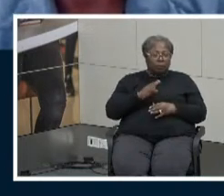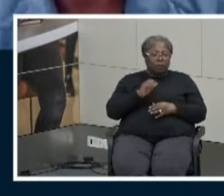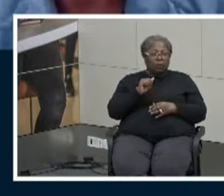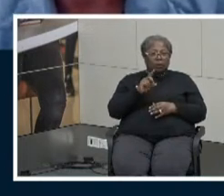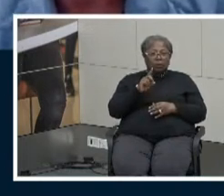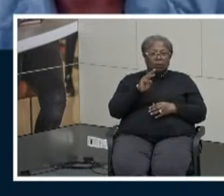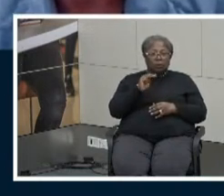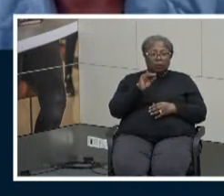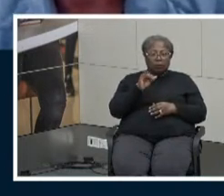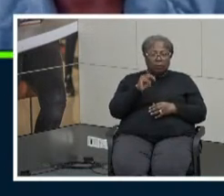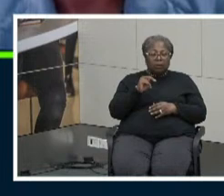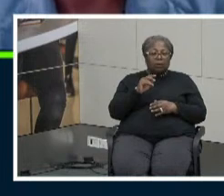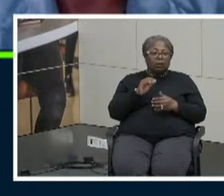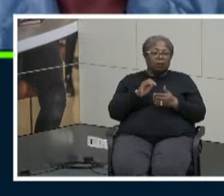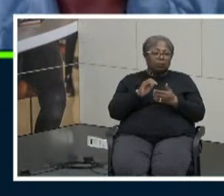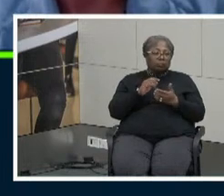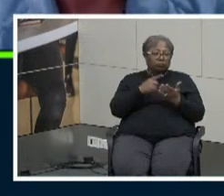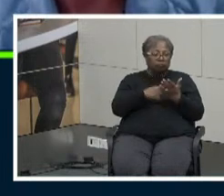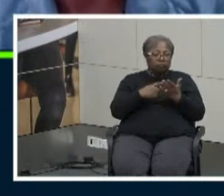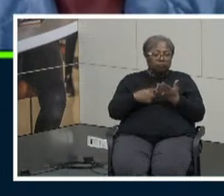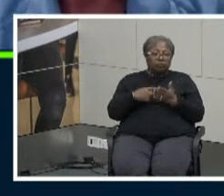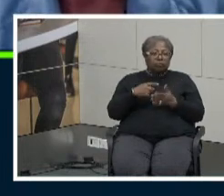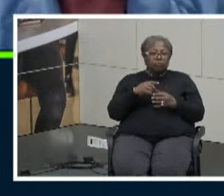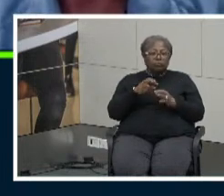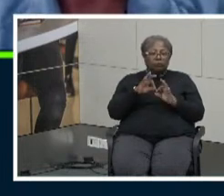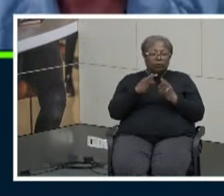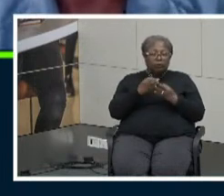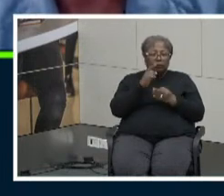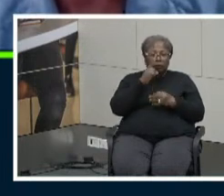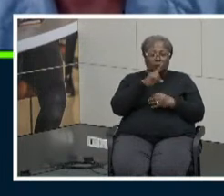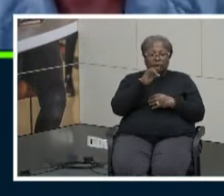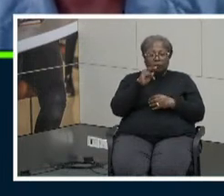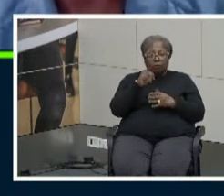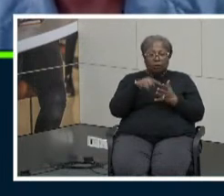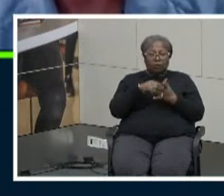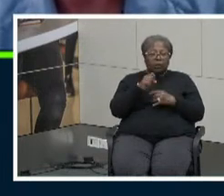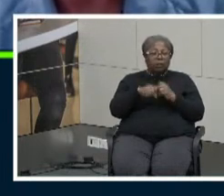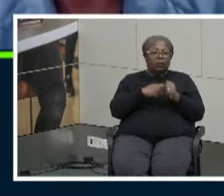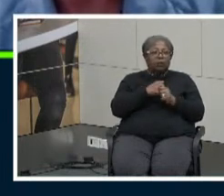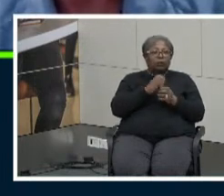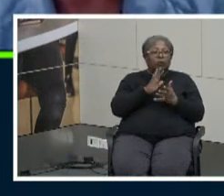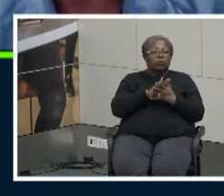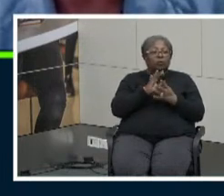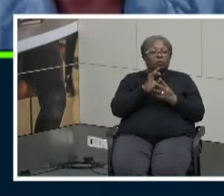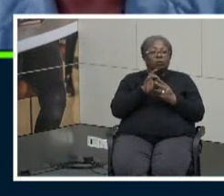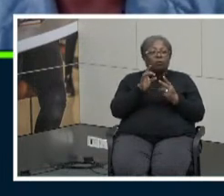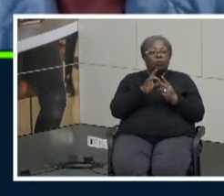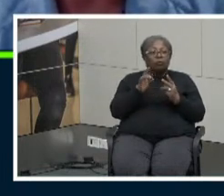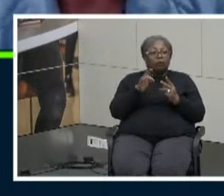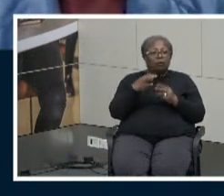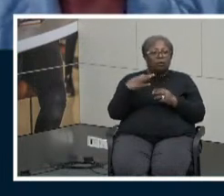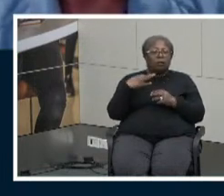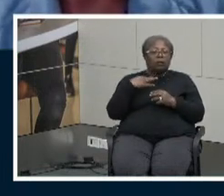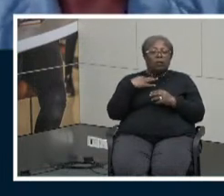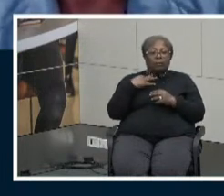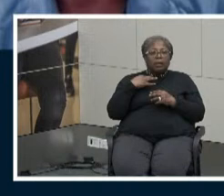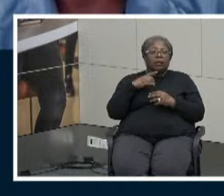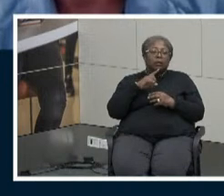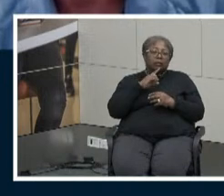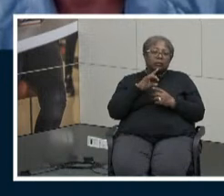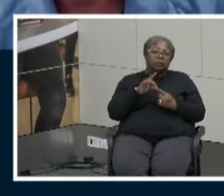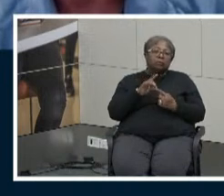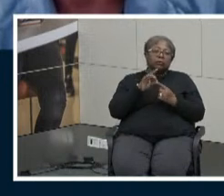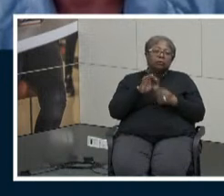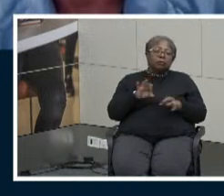in a collaborative and Fair Way for those families currently zoned to Helms given that this year's school choice Lottery application already closed it is